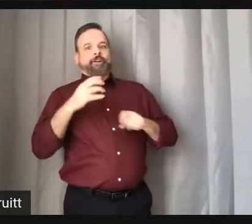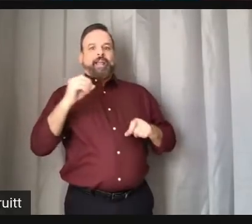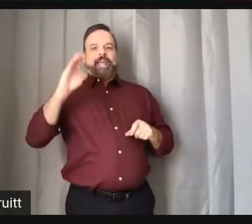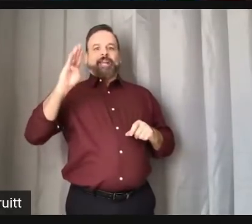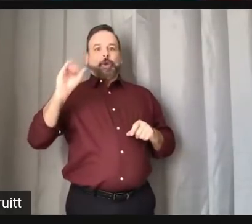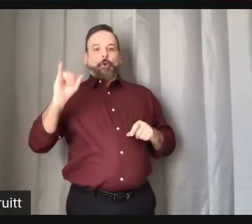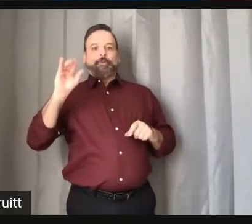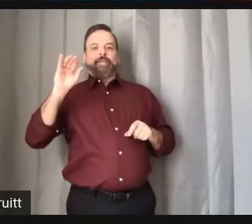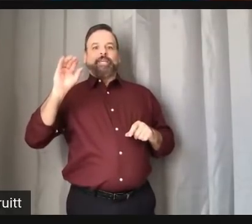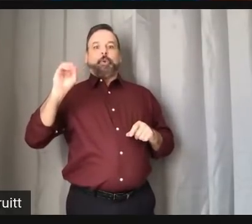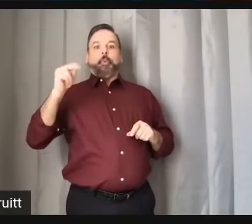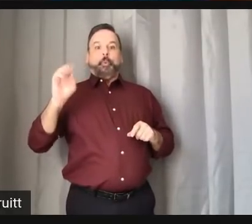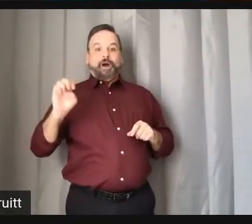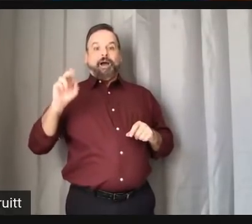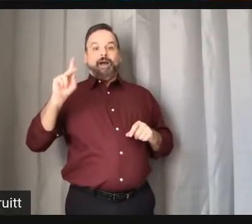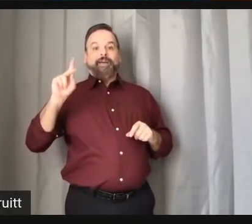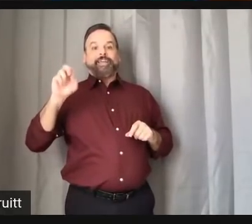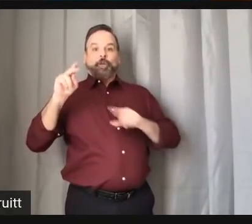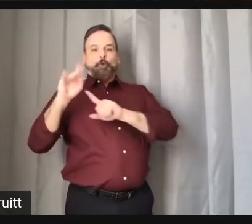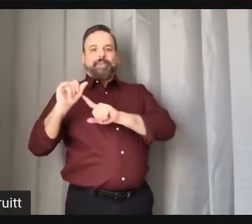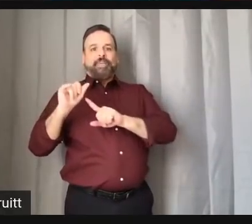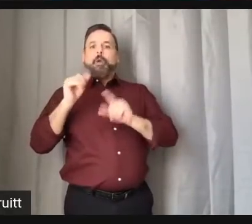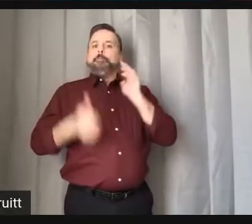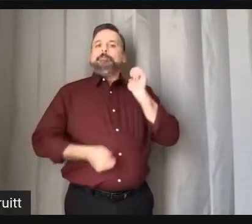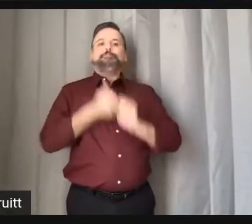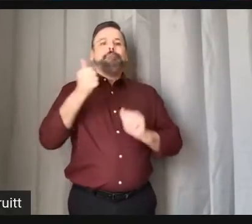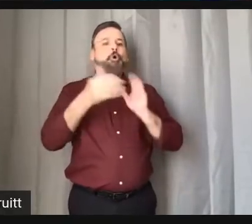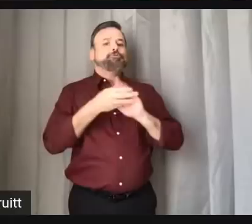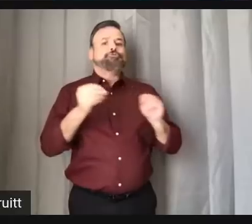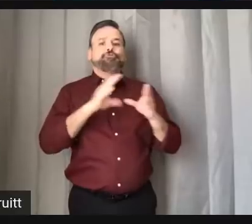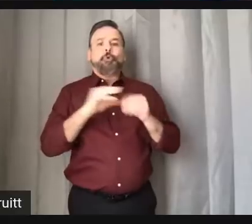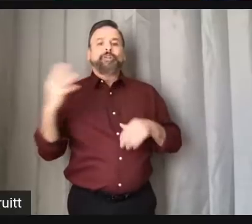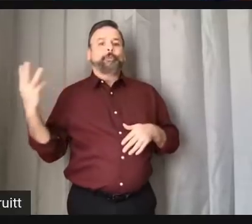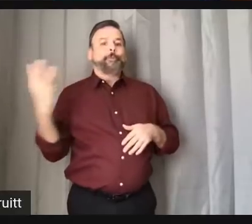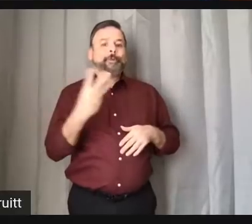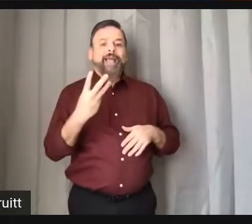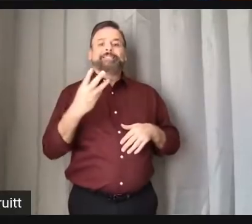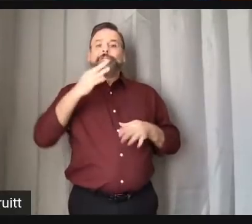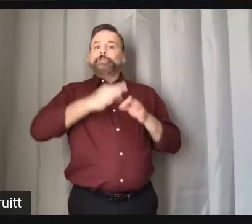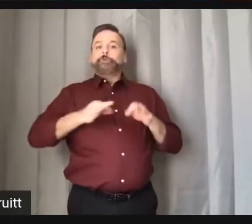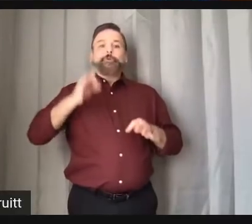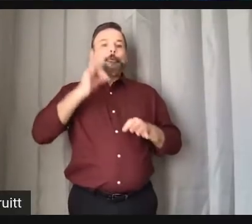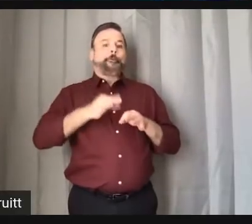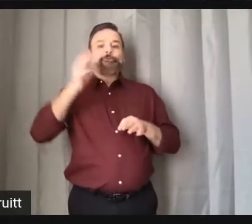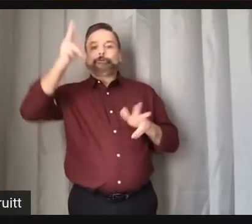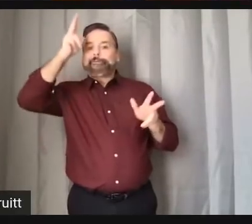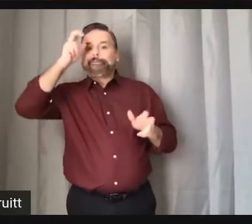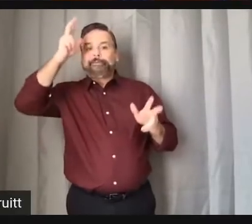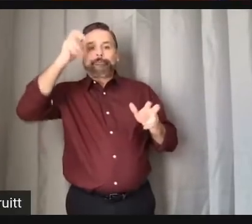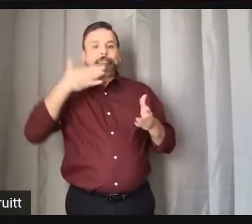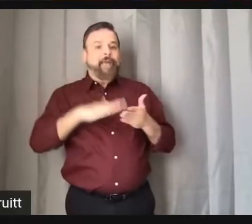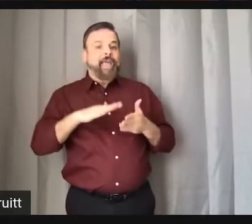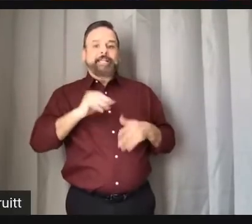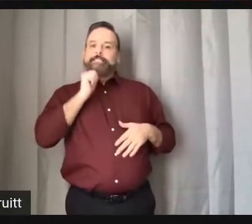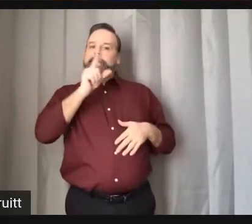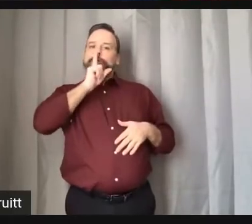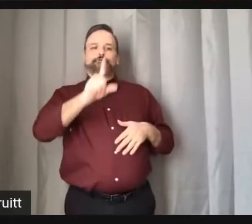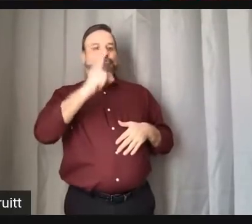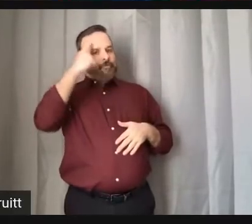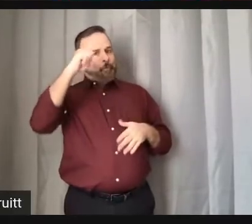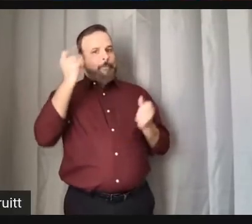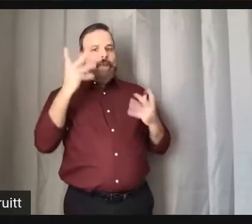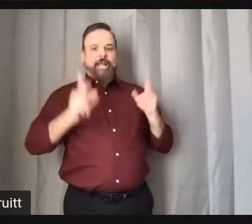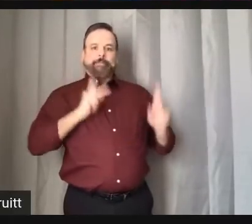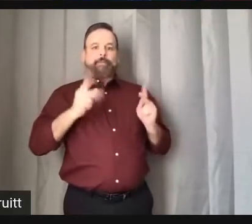Kenobi, you know, like ghosts are basically bad in the Western canon with very few exceptions. And, you know, that's not true for a lot of us. You know, I